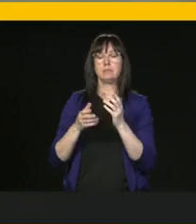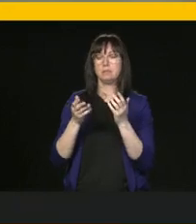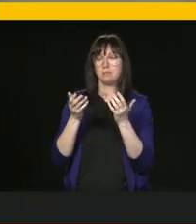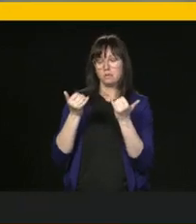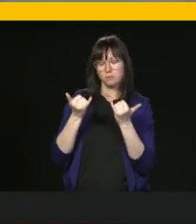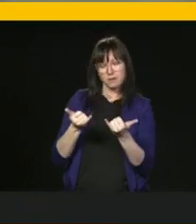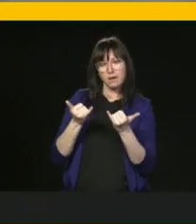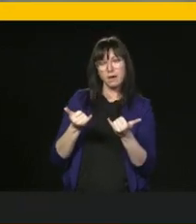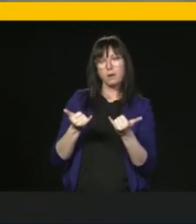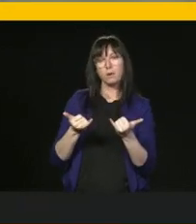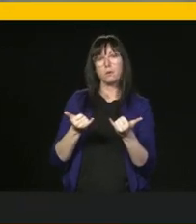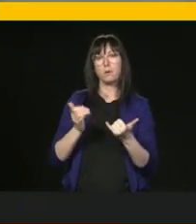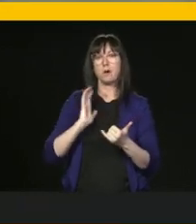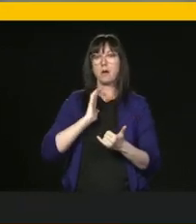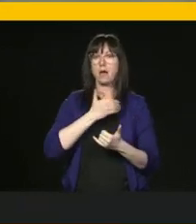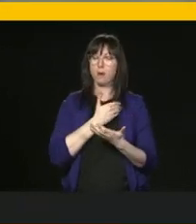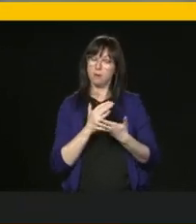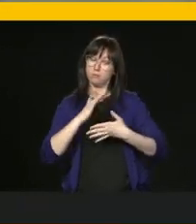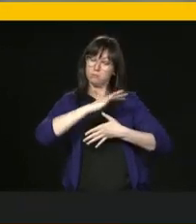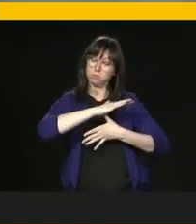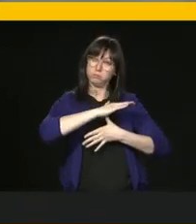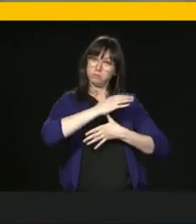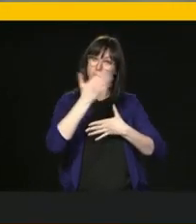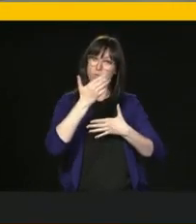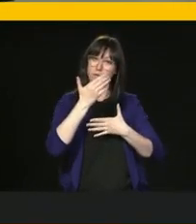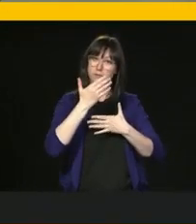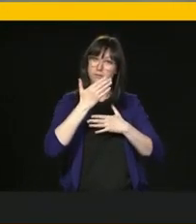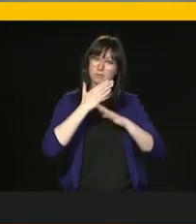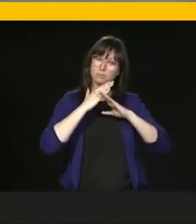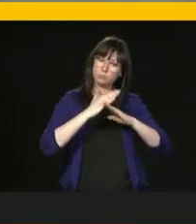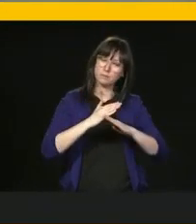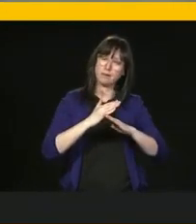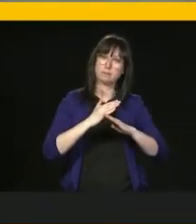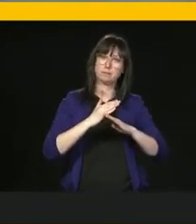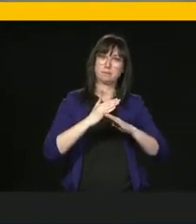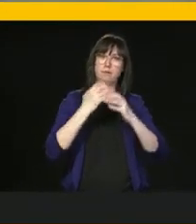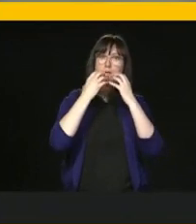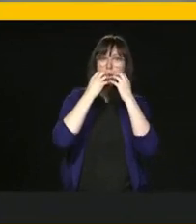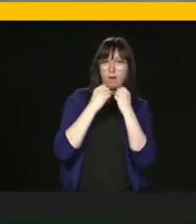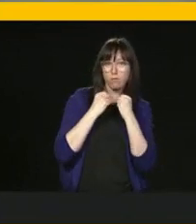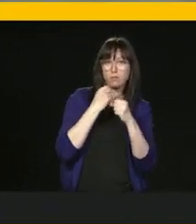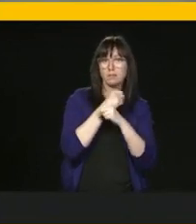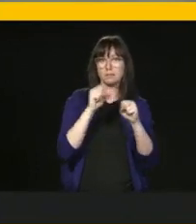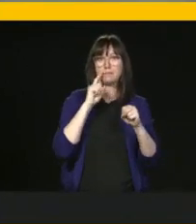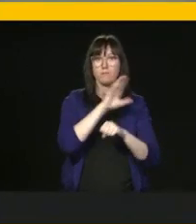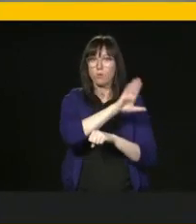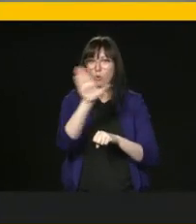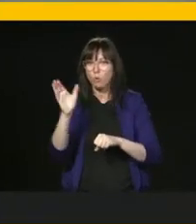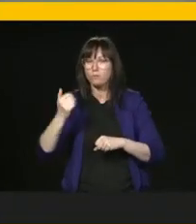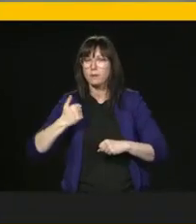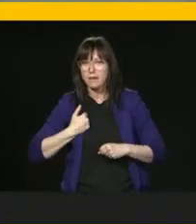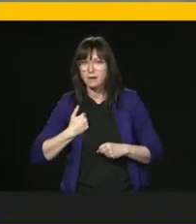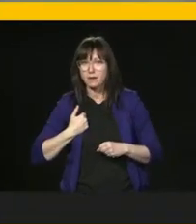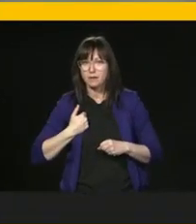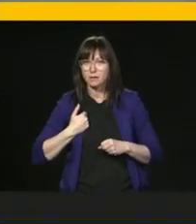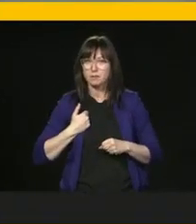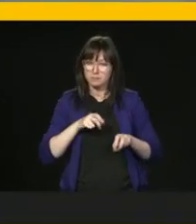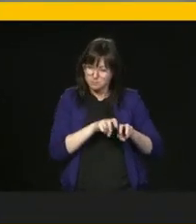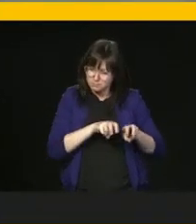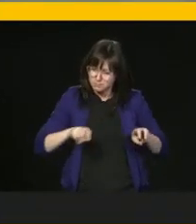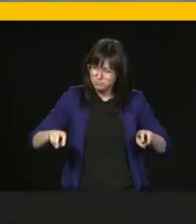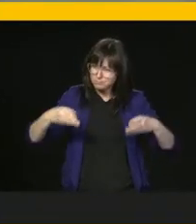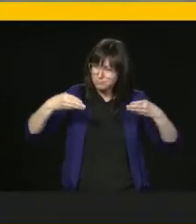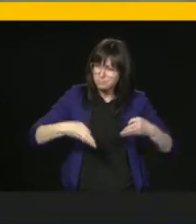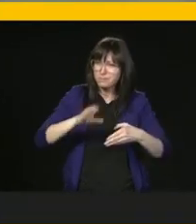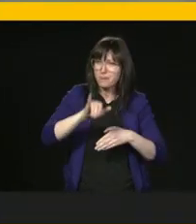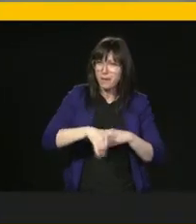priority is protecting the health and safety of Canadians, and that's what everyone here has been very focused on. At the same time, we